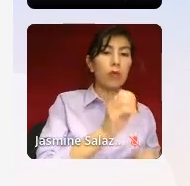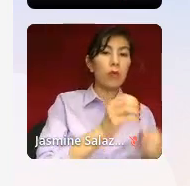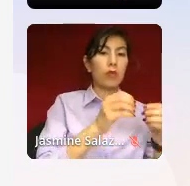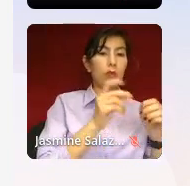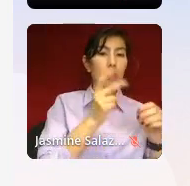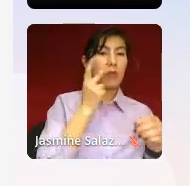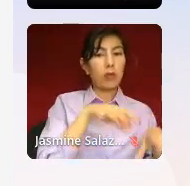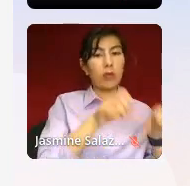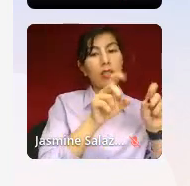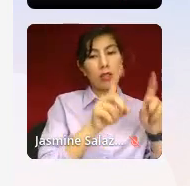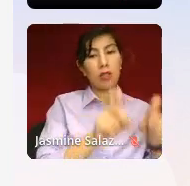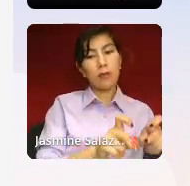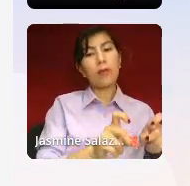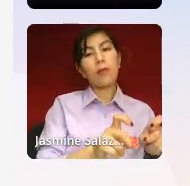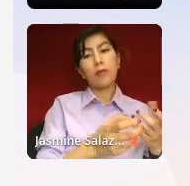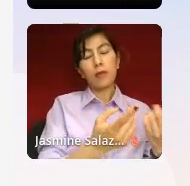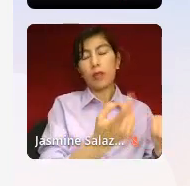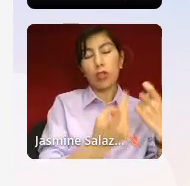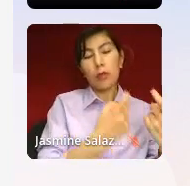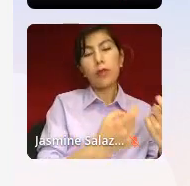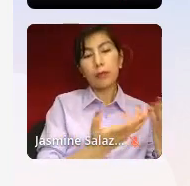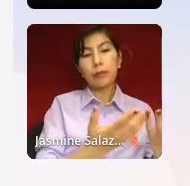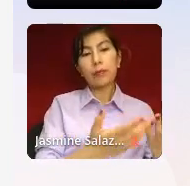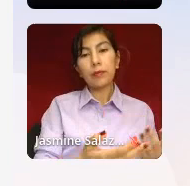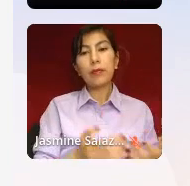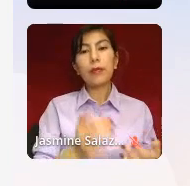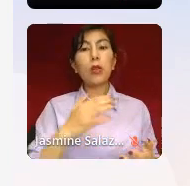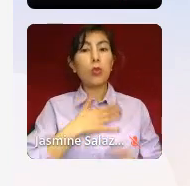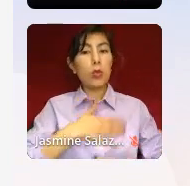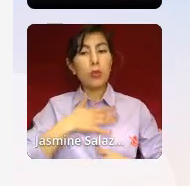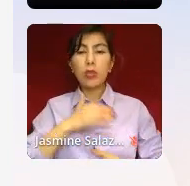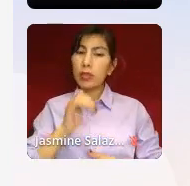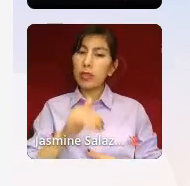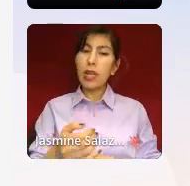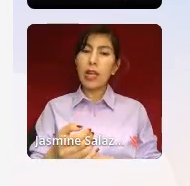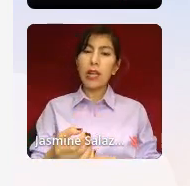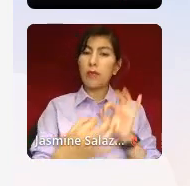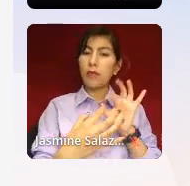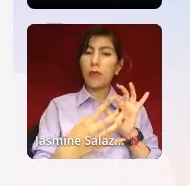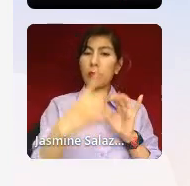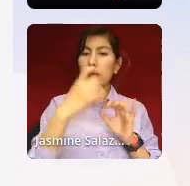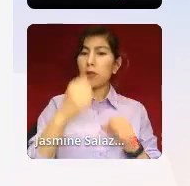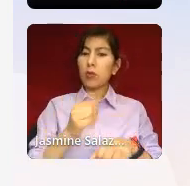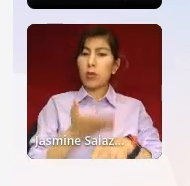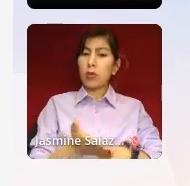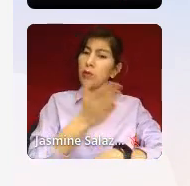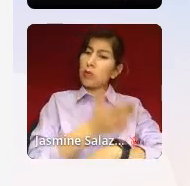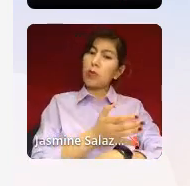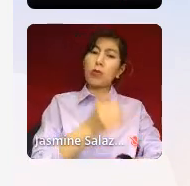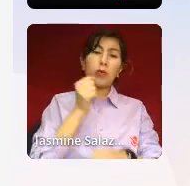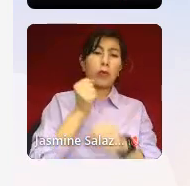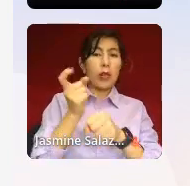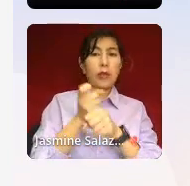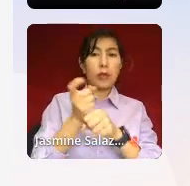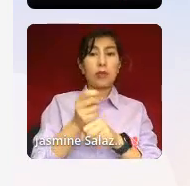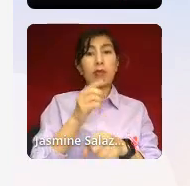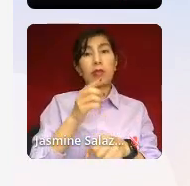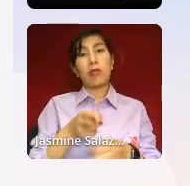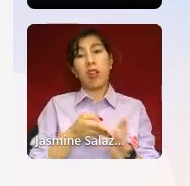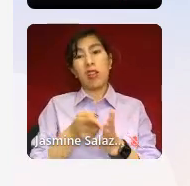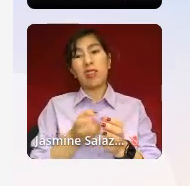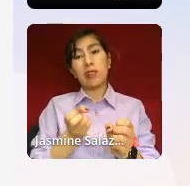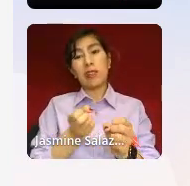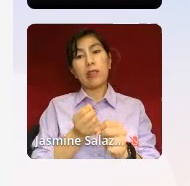your feedback because we use it to improve upon our summit every year and really every day. We were looking at